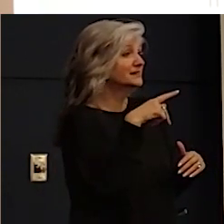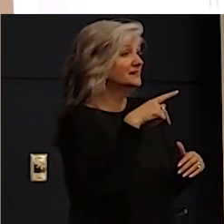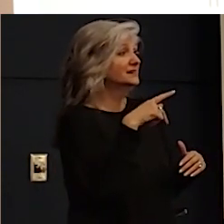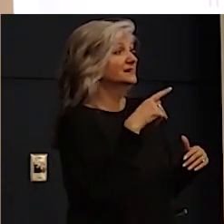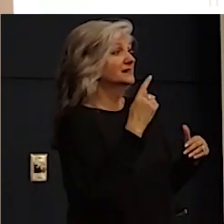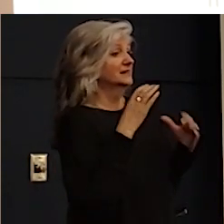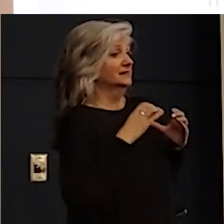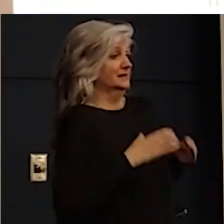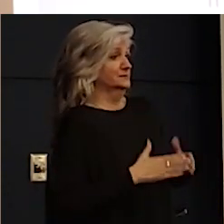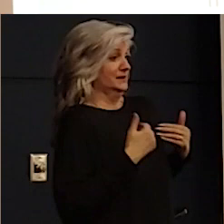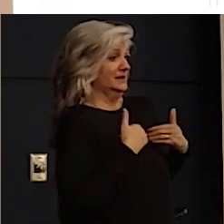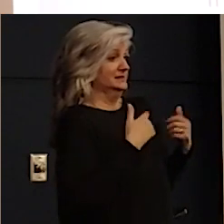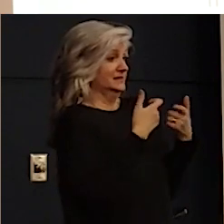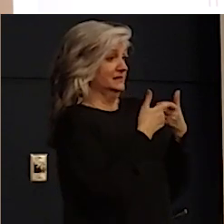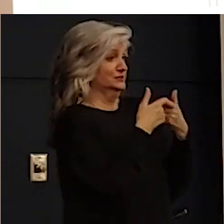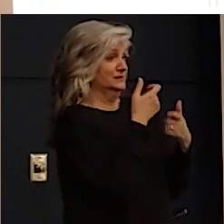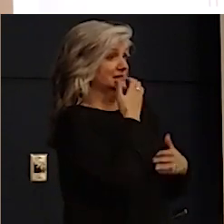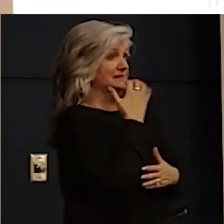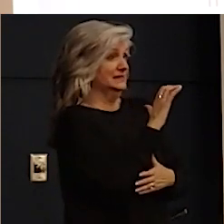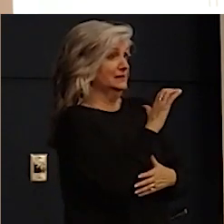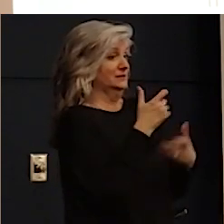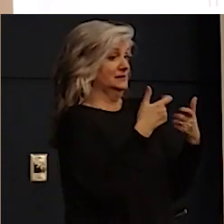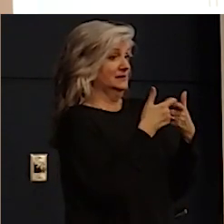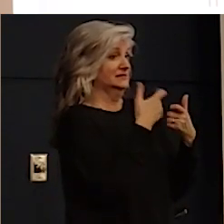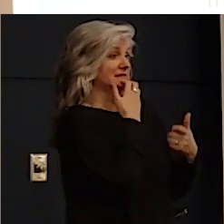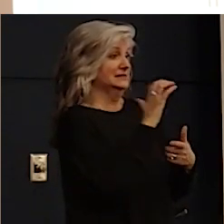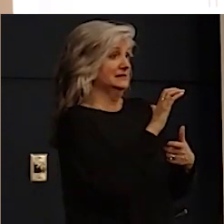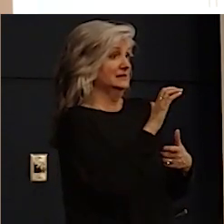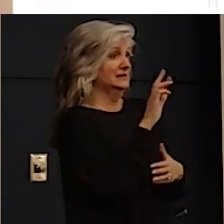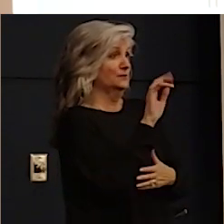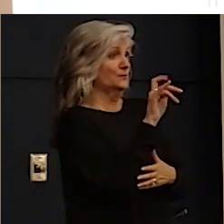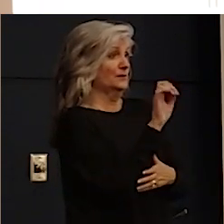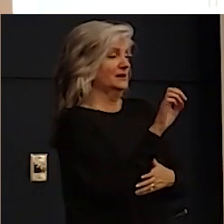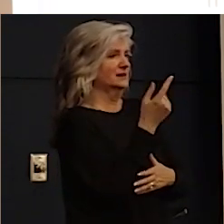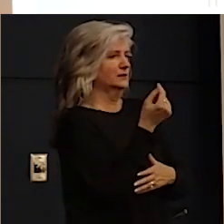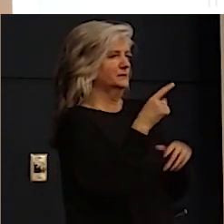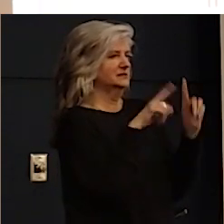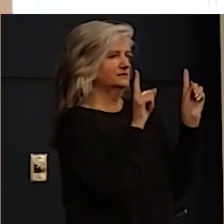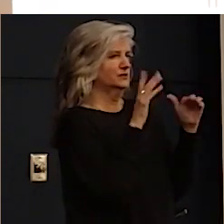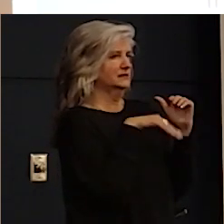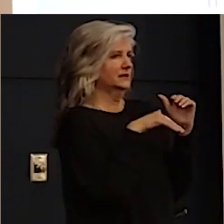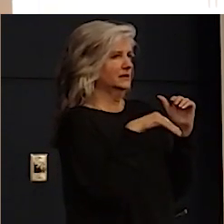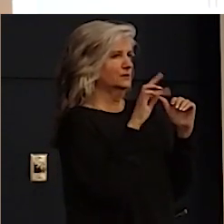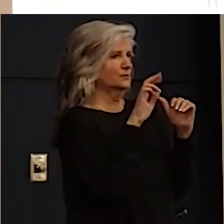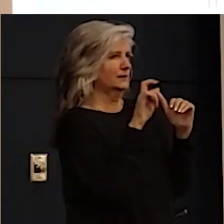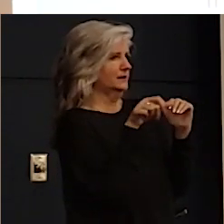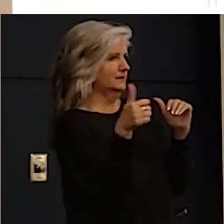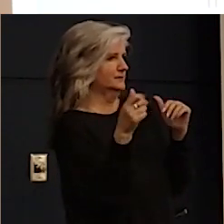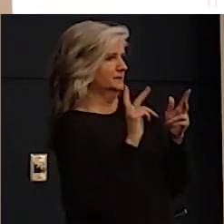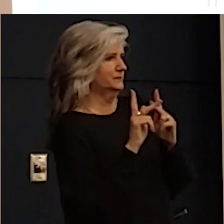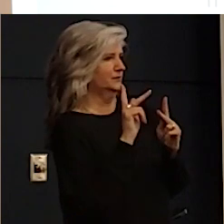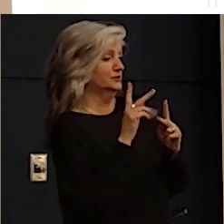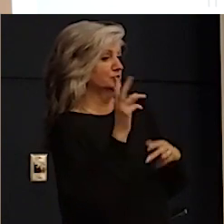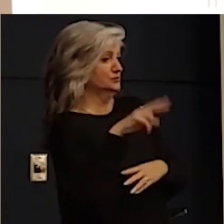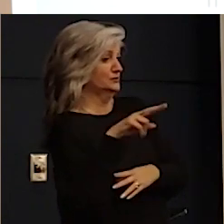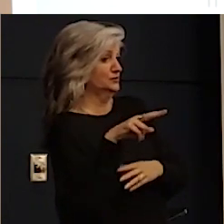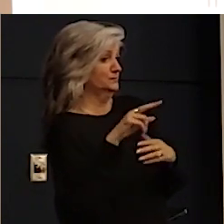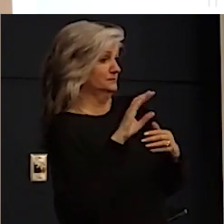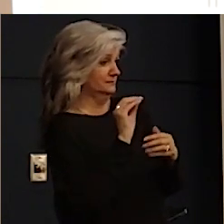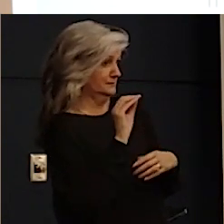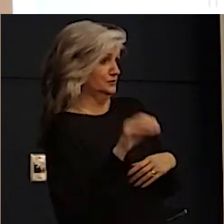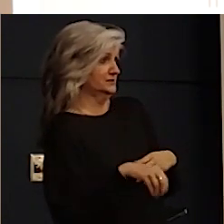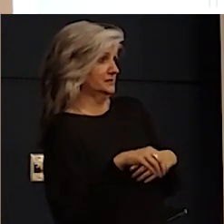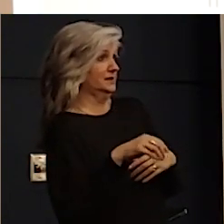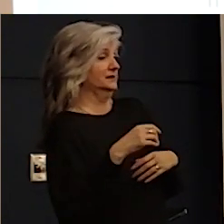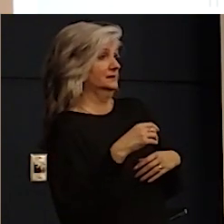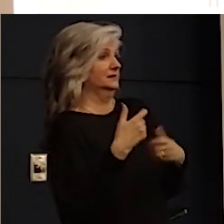has electric heating, you're on the electric heating rate, which is a little bit different than the rate everybody else pays. 22% of CenterPoint customers have